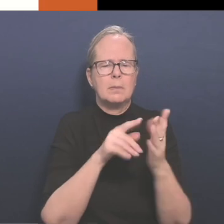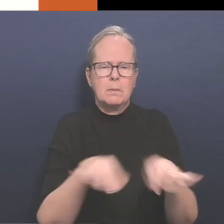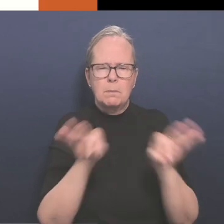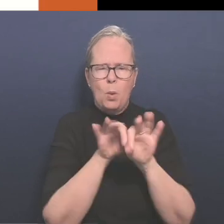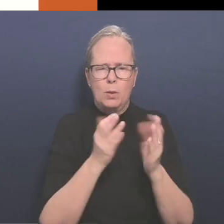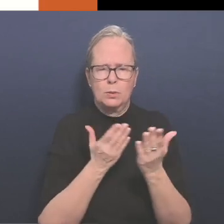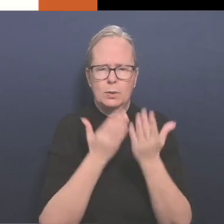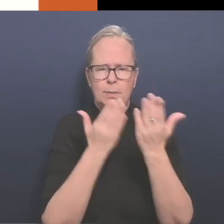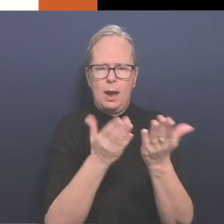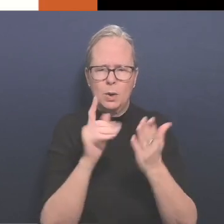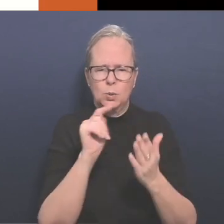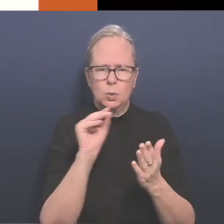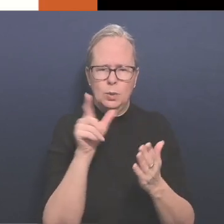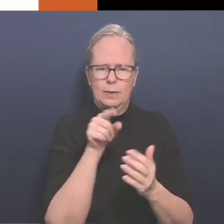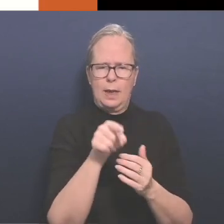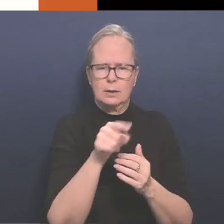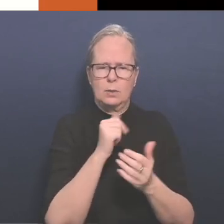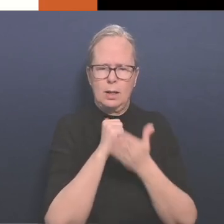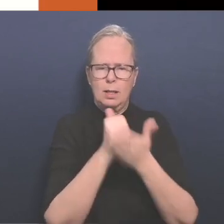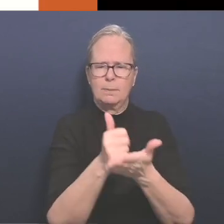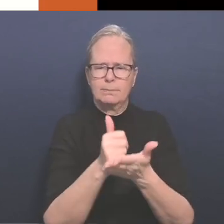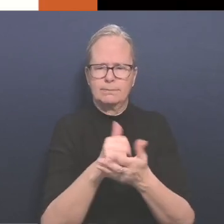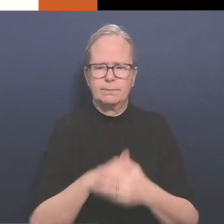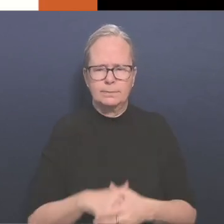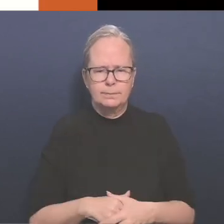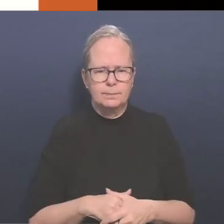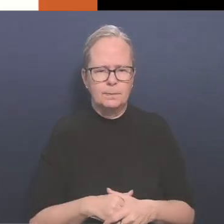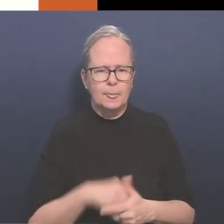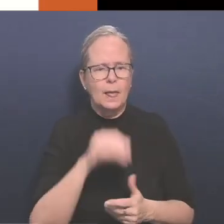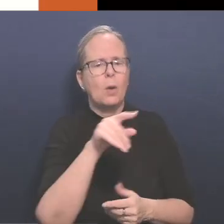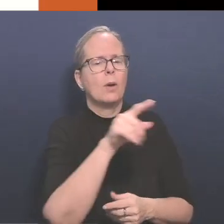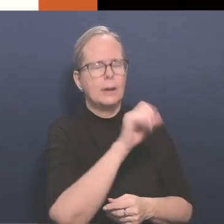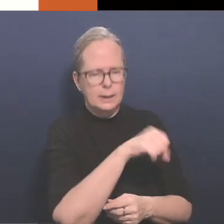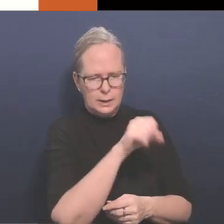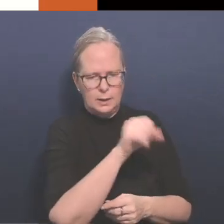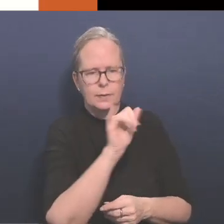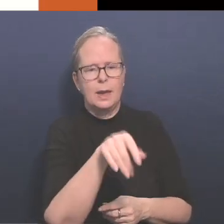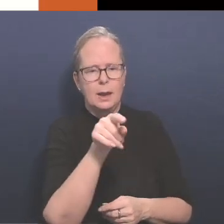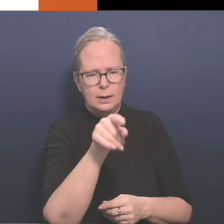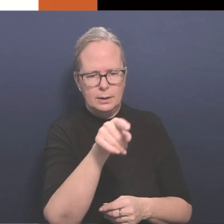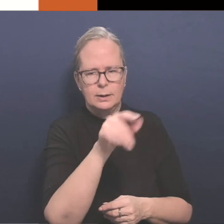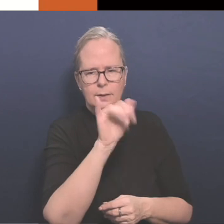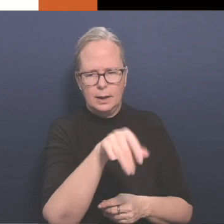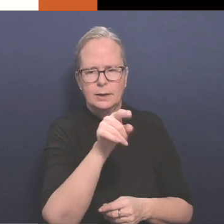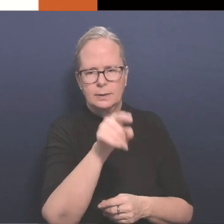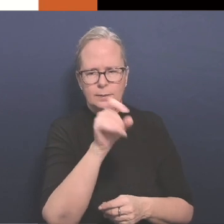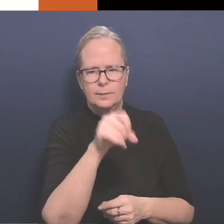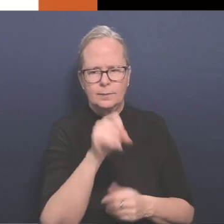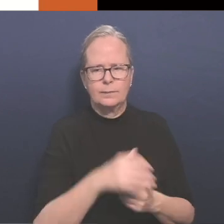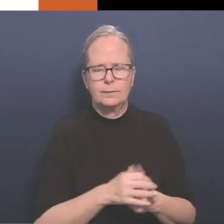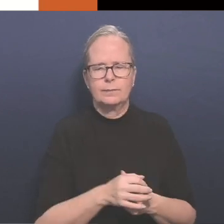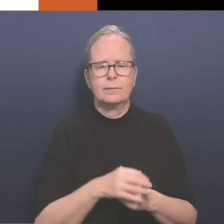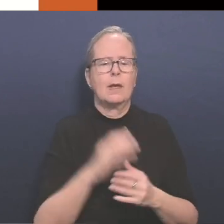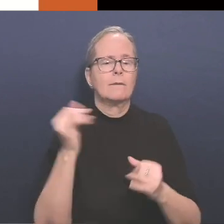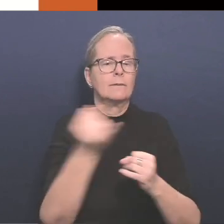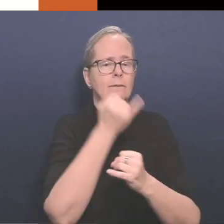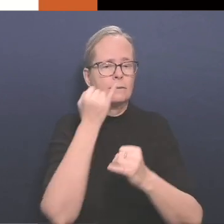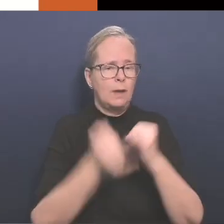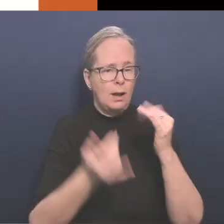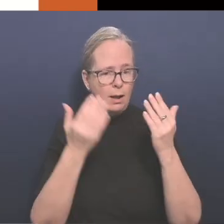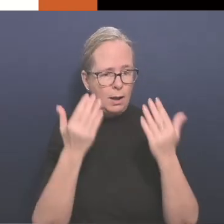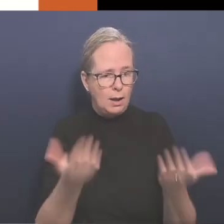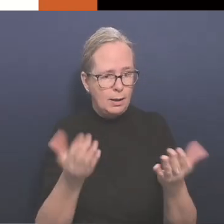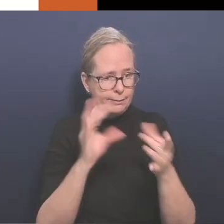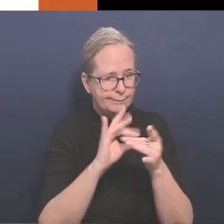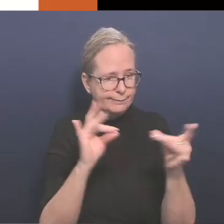discuss, or I'll pass it to you now to discuss the disability benefit compass. Yeah, that